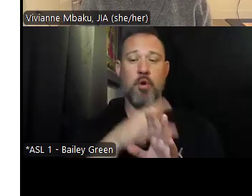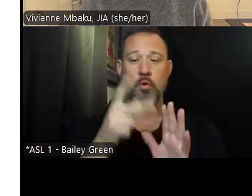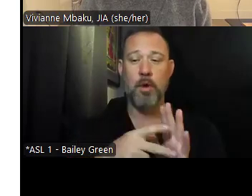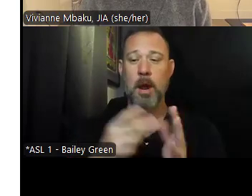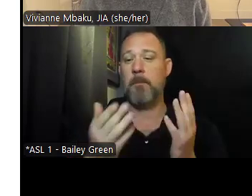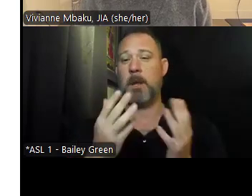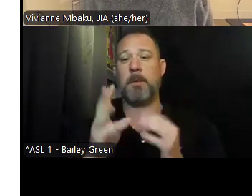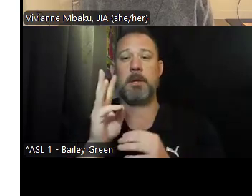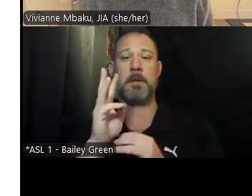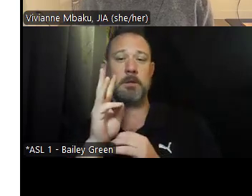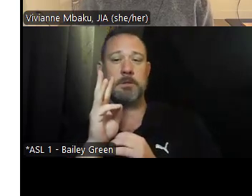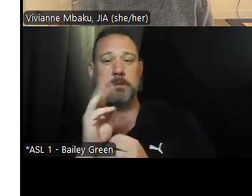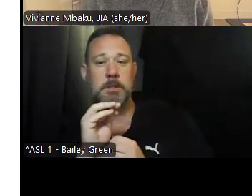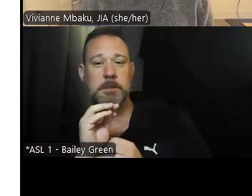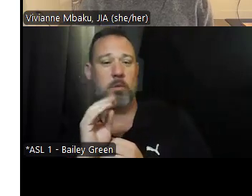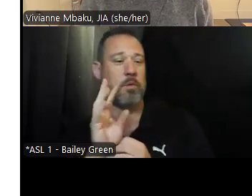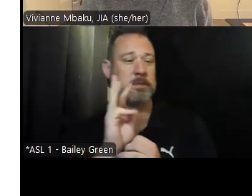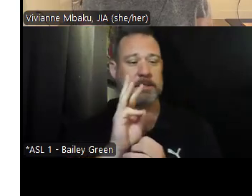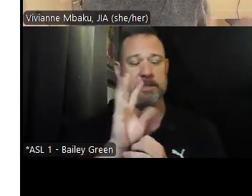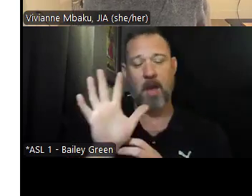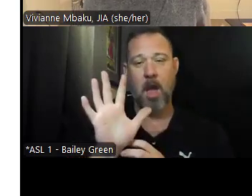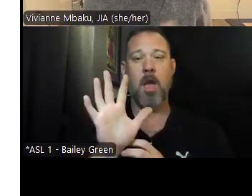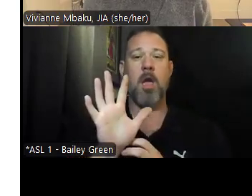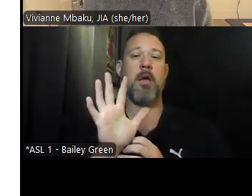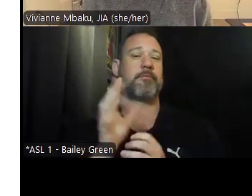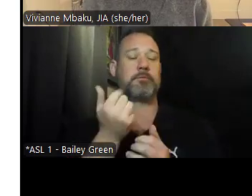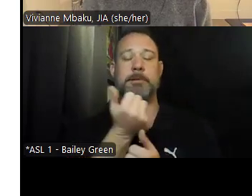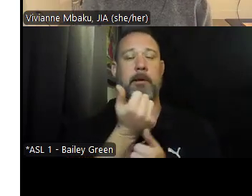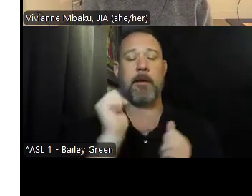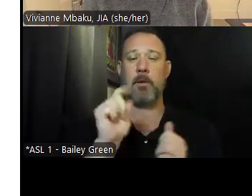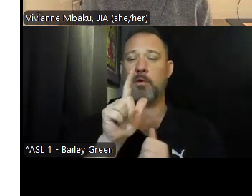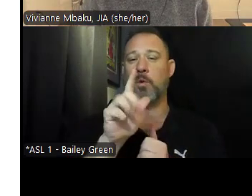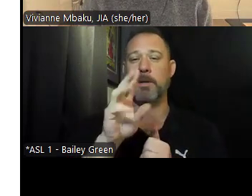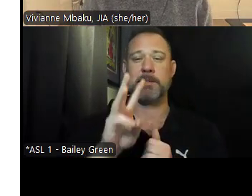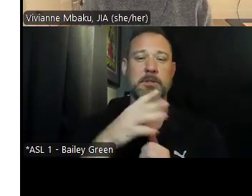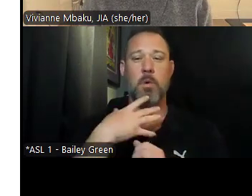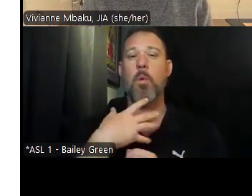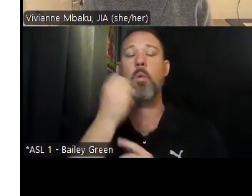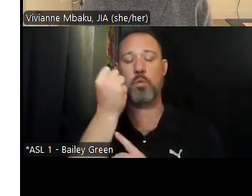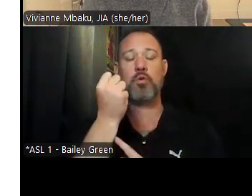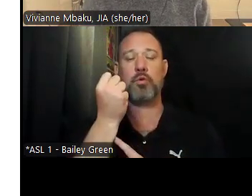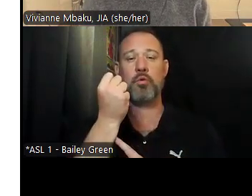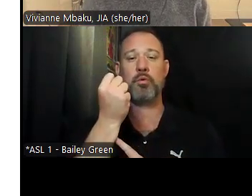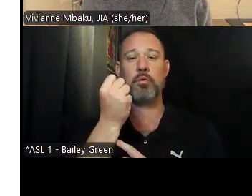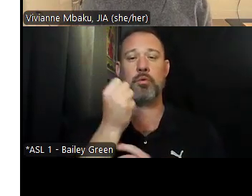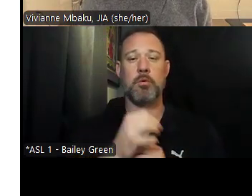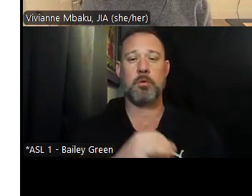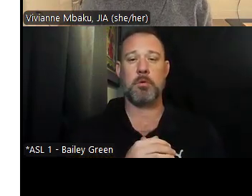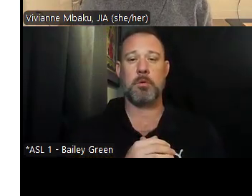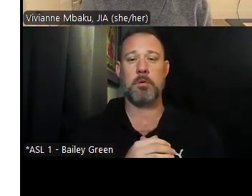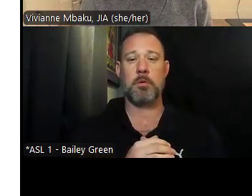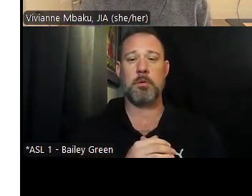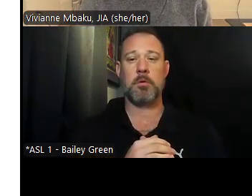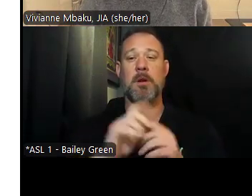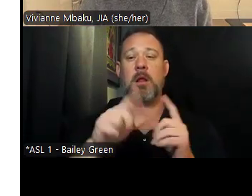might be 60 or 65. It's just anyone 26 years or older. And then they need